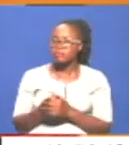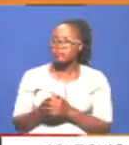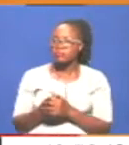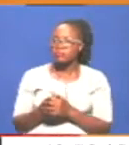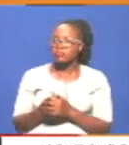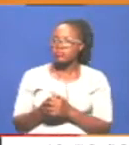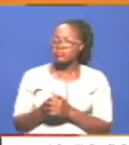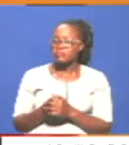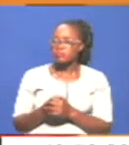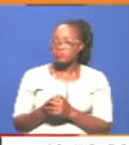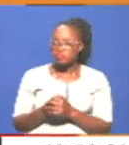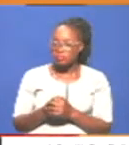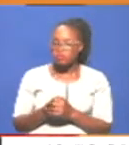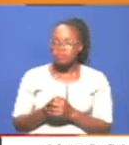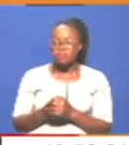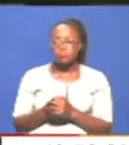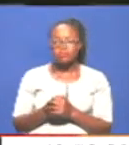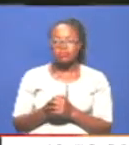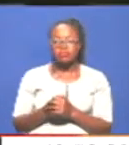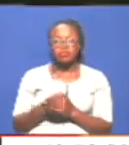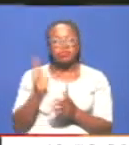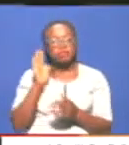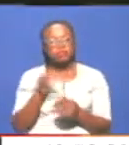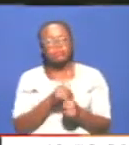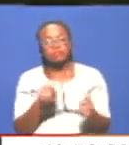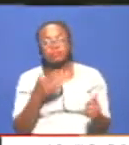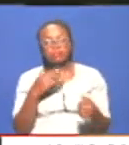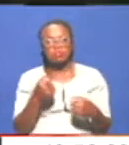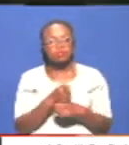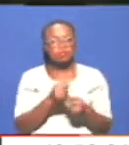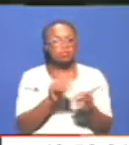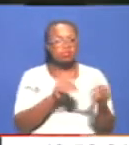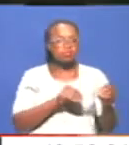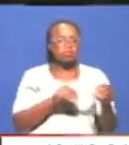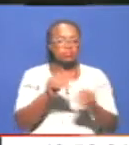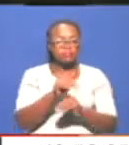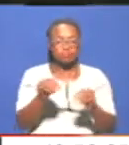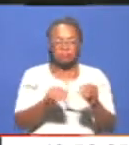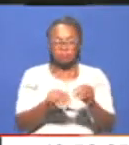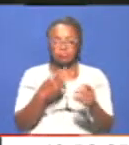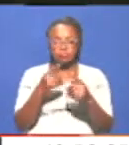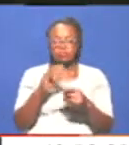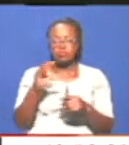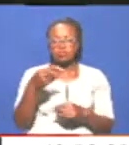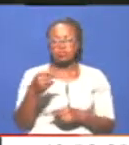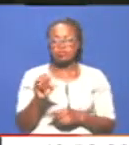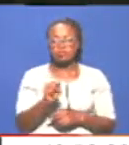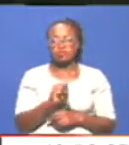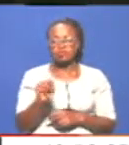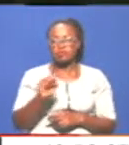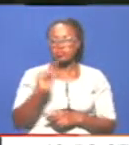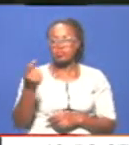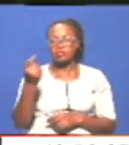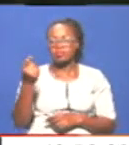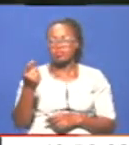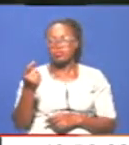those pieces. Well, you've had it. Yeah, you're an artist and you want to make chess pieces. Well, then talk to Chess Kenya, wherever you are in Africa. And you've had it